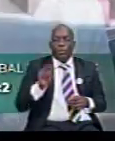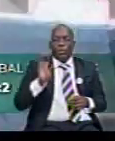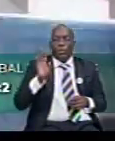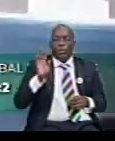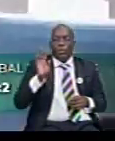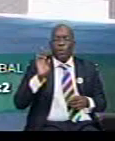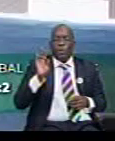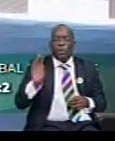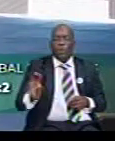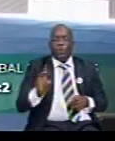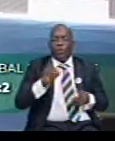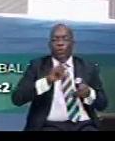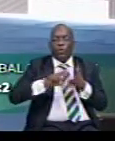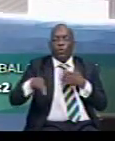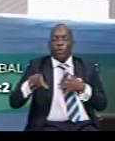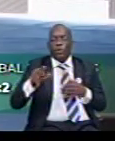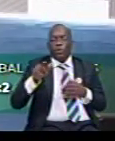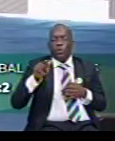23. John